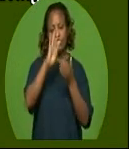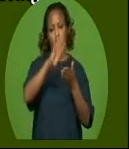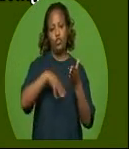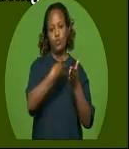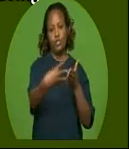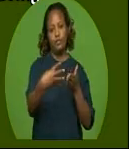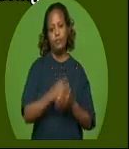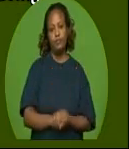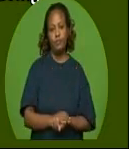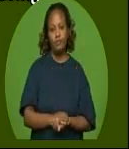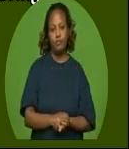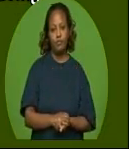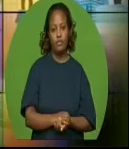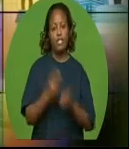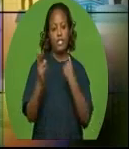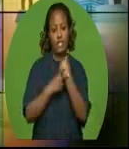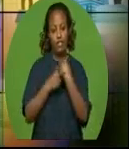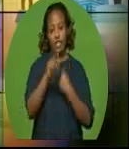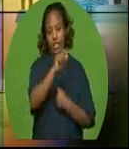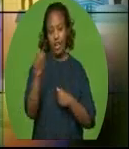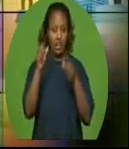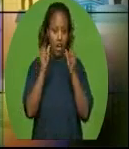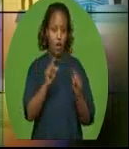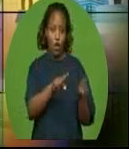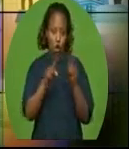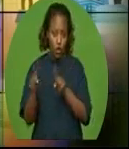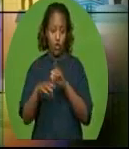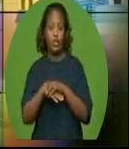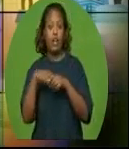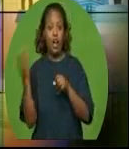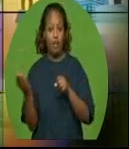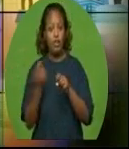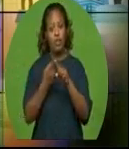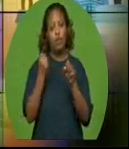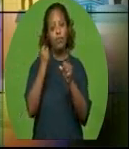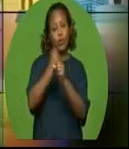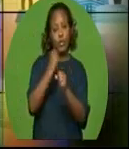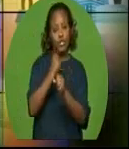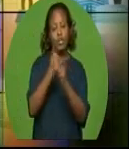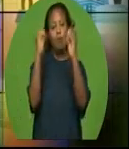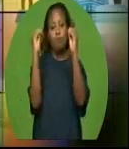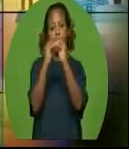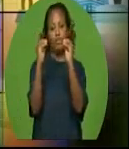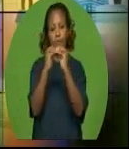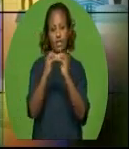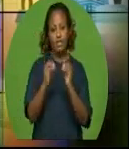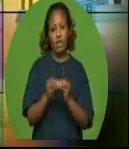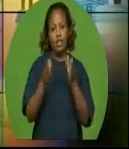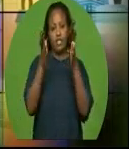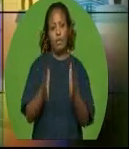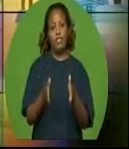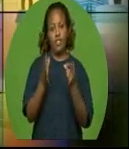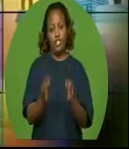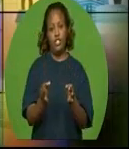a saving schedule. The saving line can also be derived by plotting the